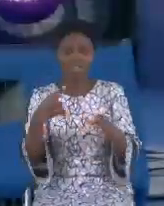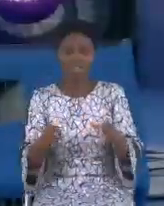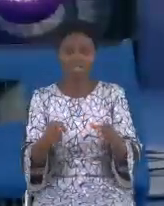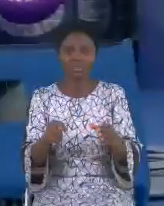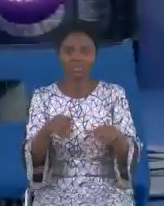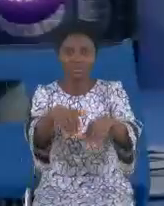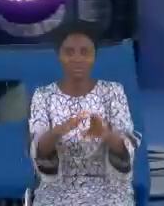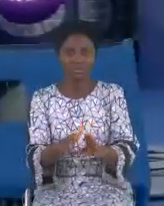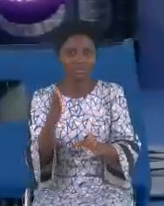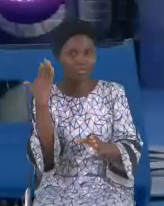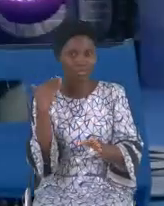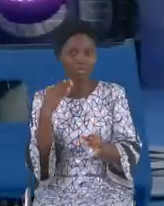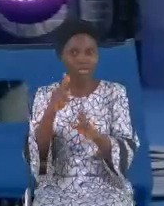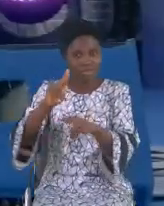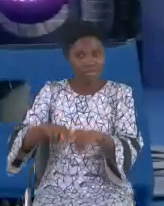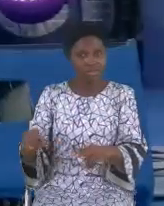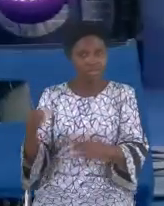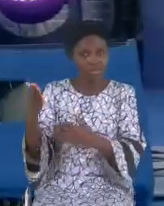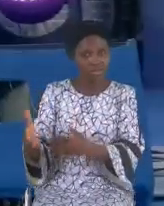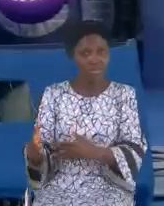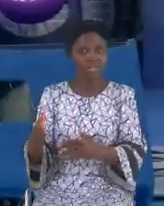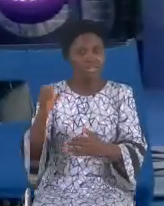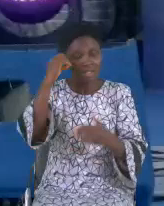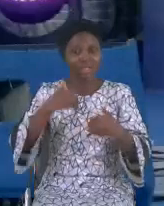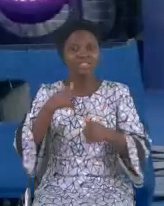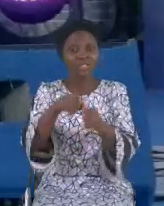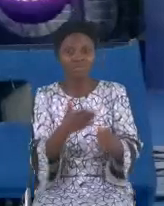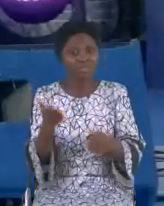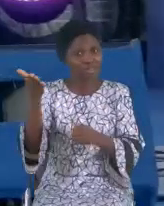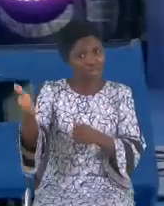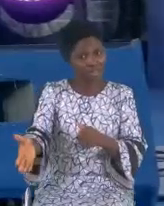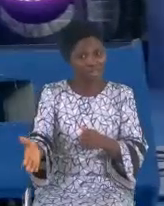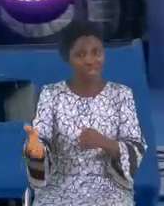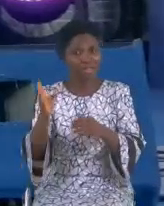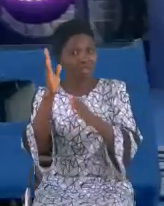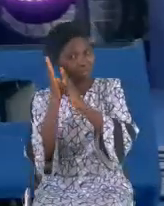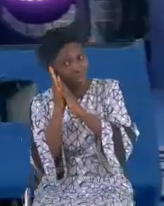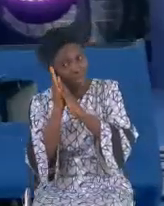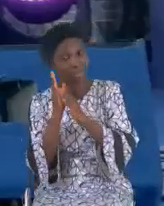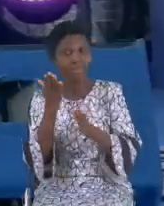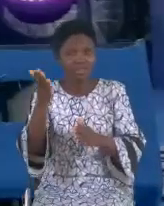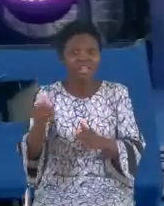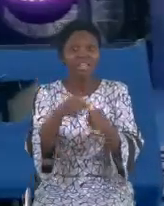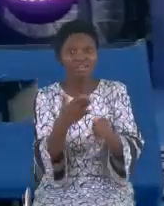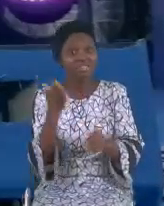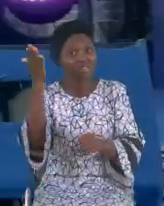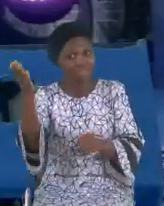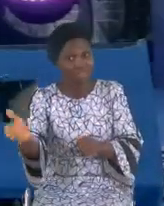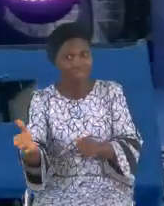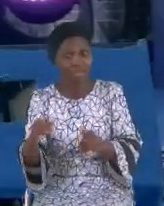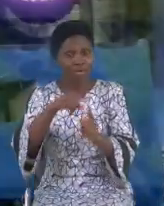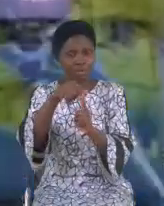been settled there, he had everything there, bed, mattress, everything there. Then he saw